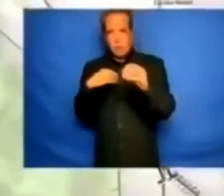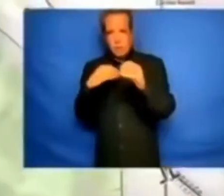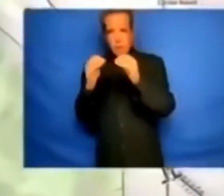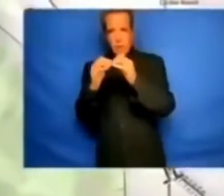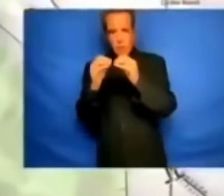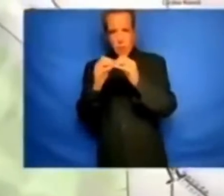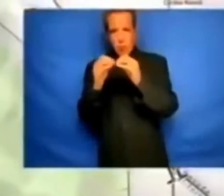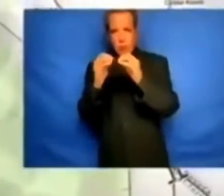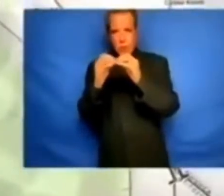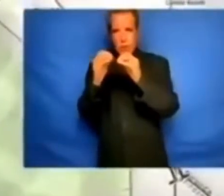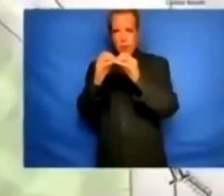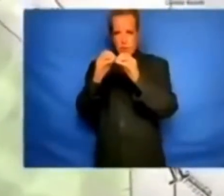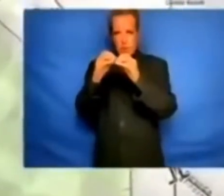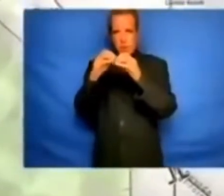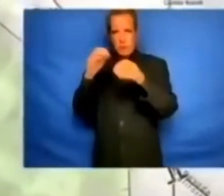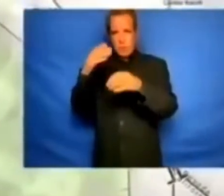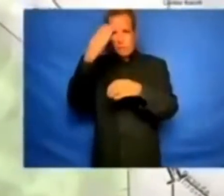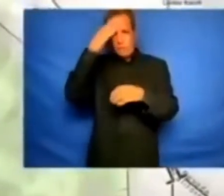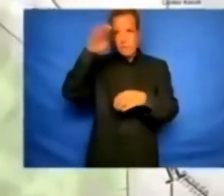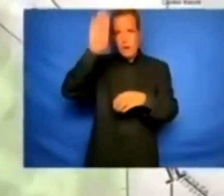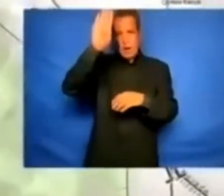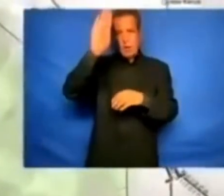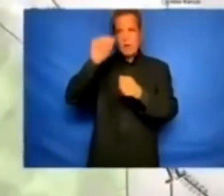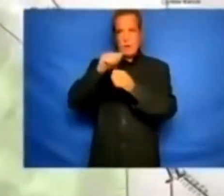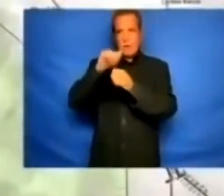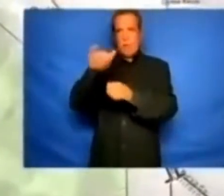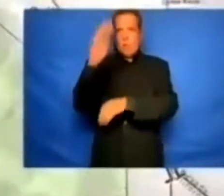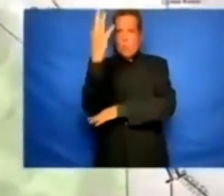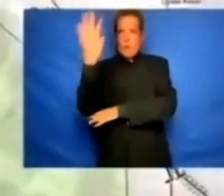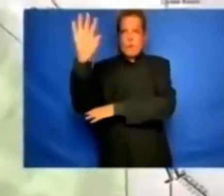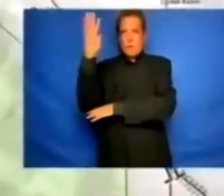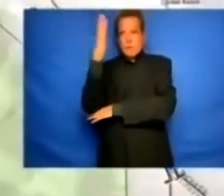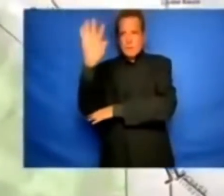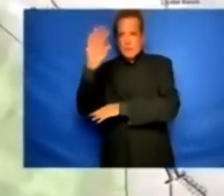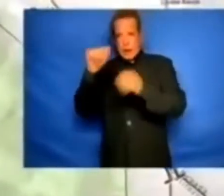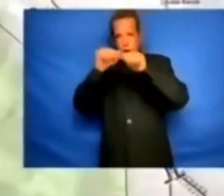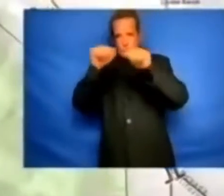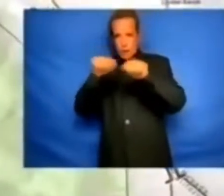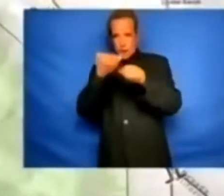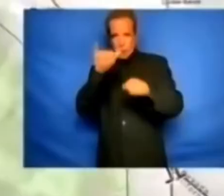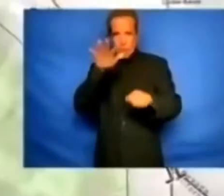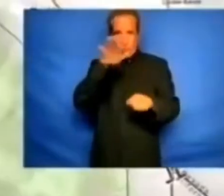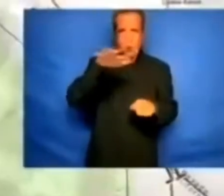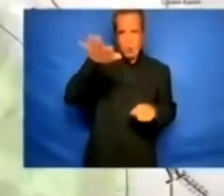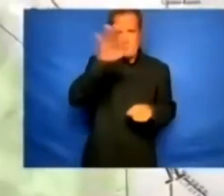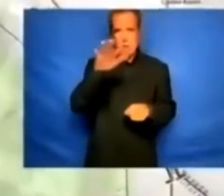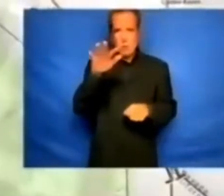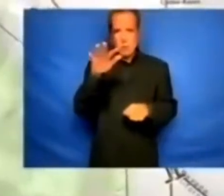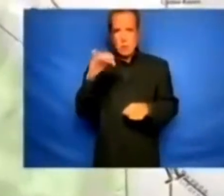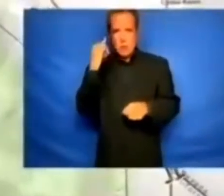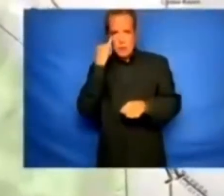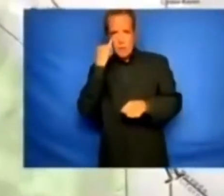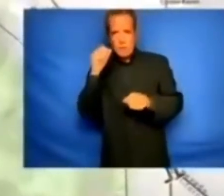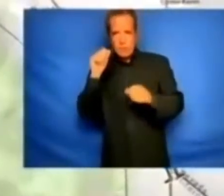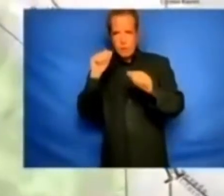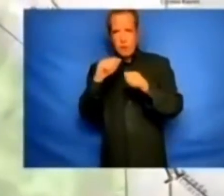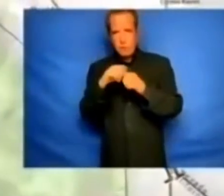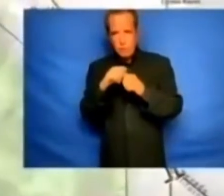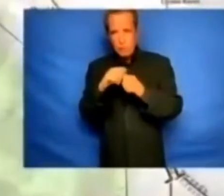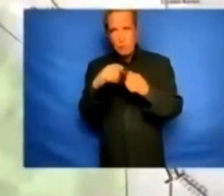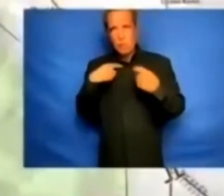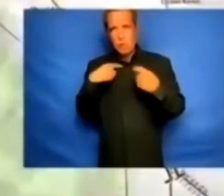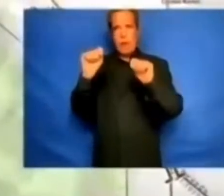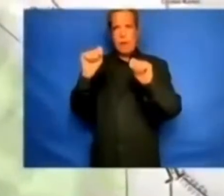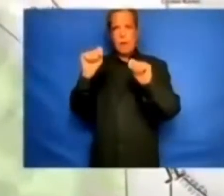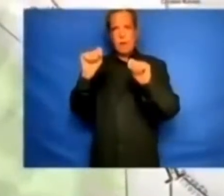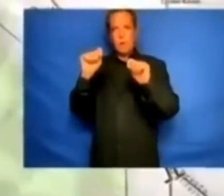engaged out in the wilderness area, really trying to secure everything we can around here. What we're really trying to do is prevent any